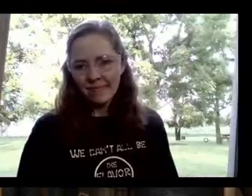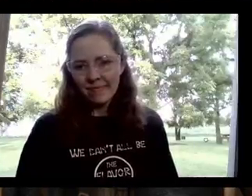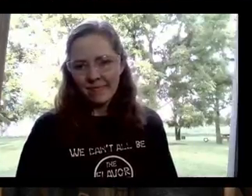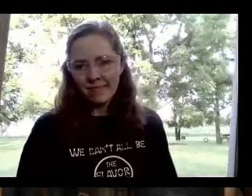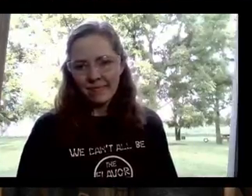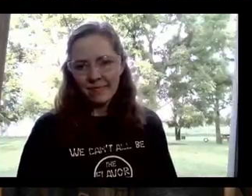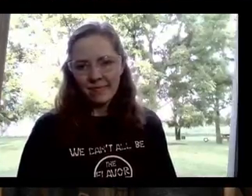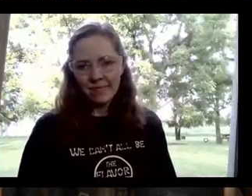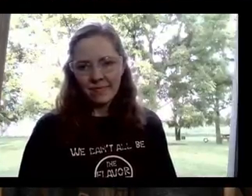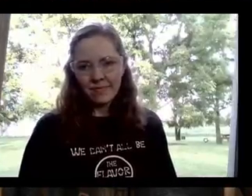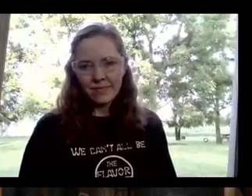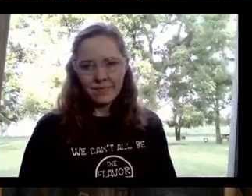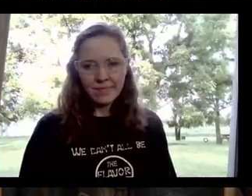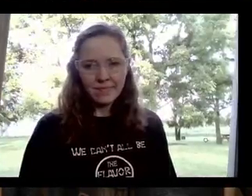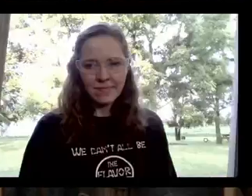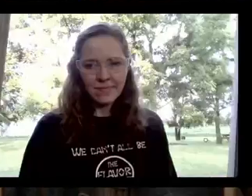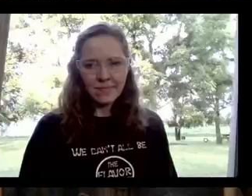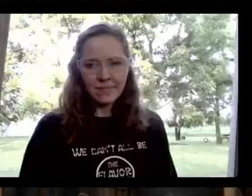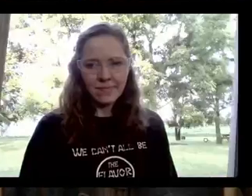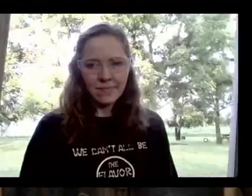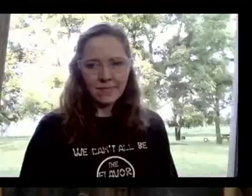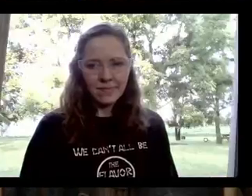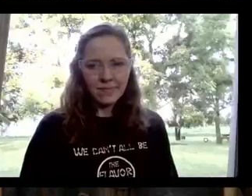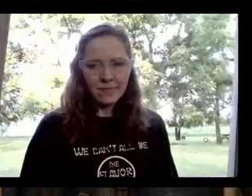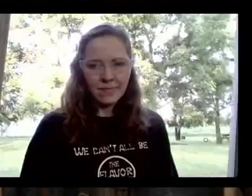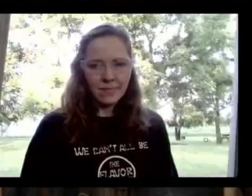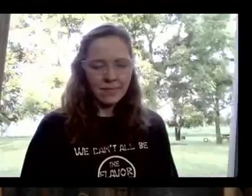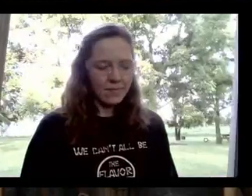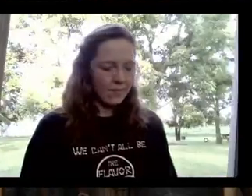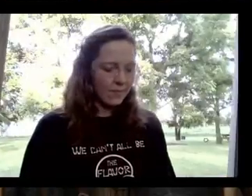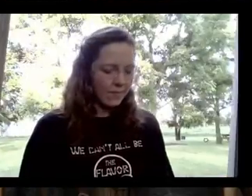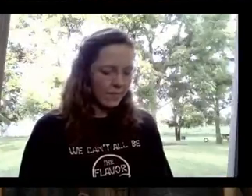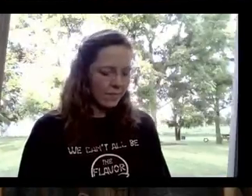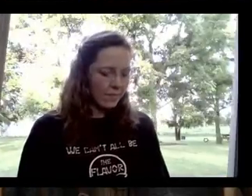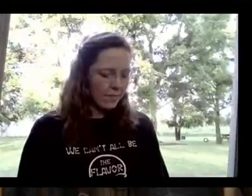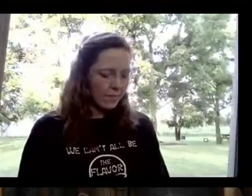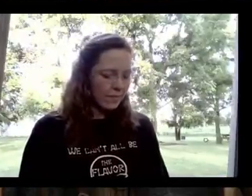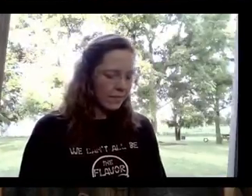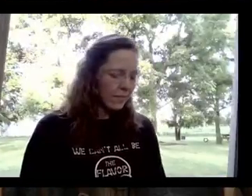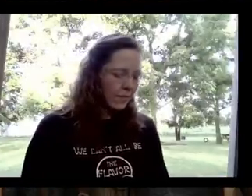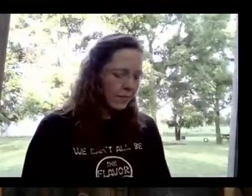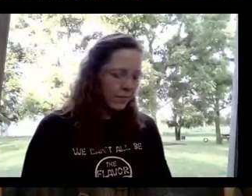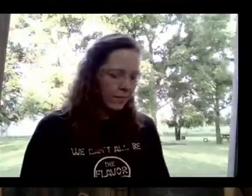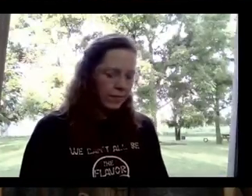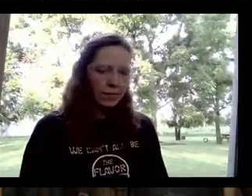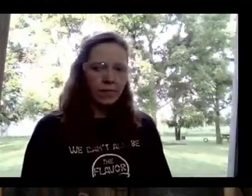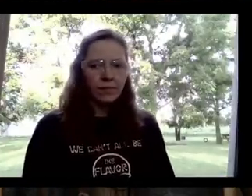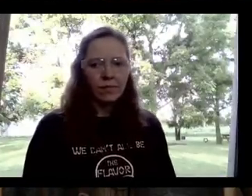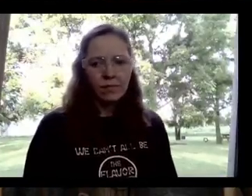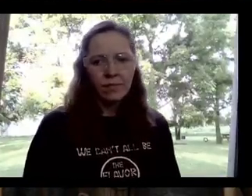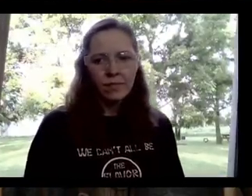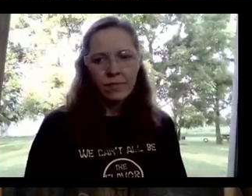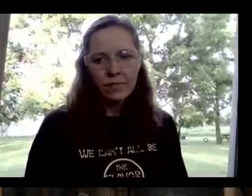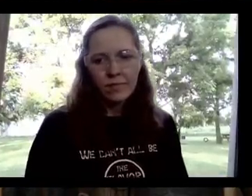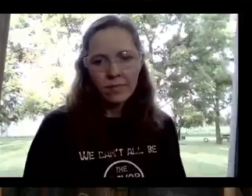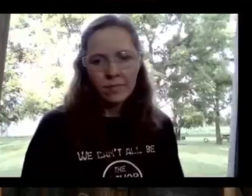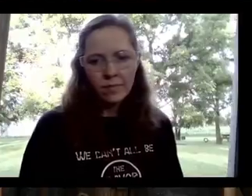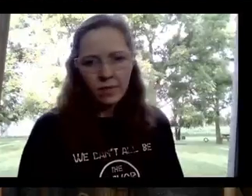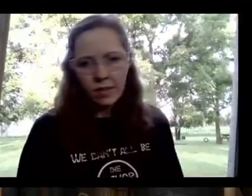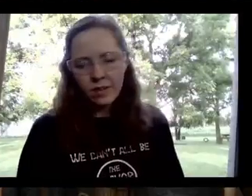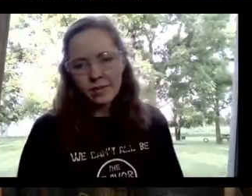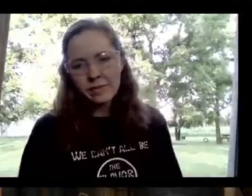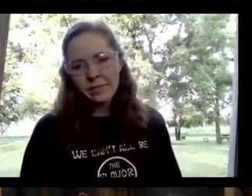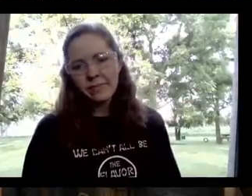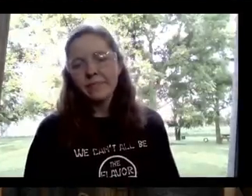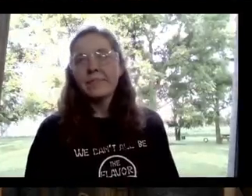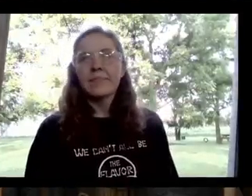So one of the jobs that I had to come in, and I don't know if there's any comments, honey, that need a direct answer